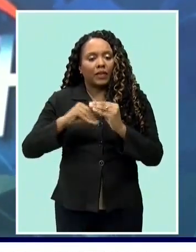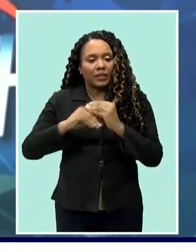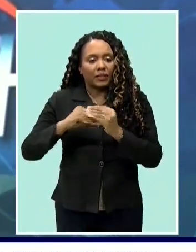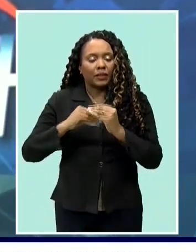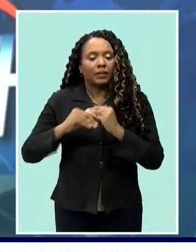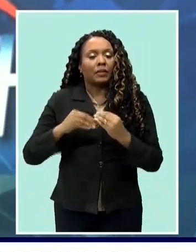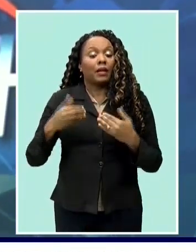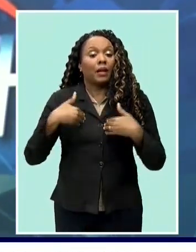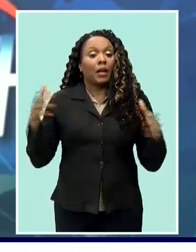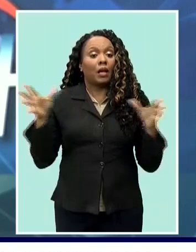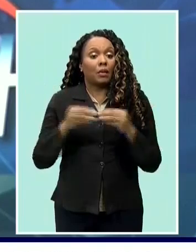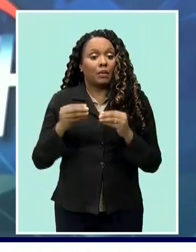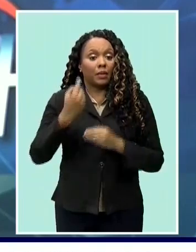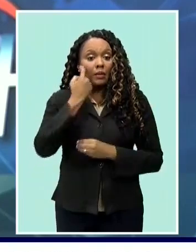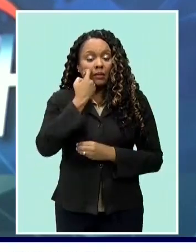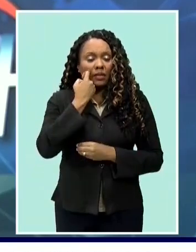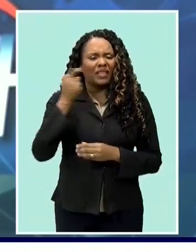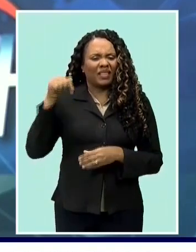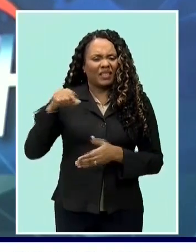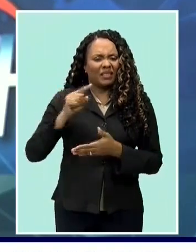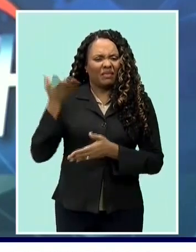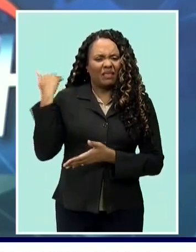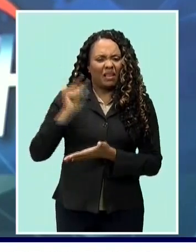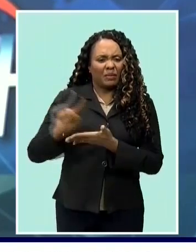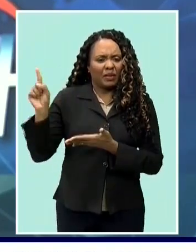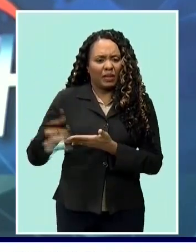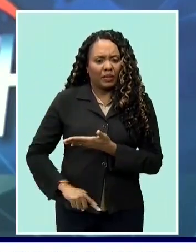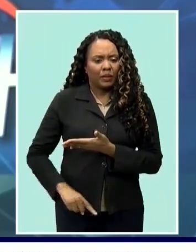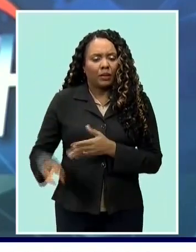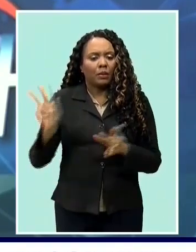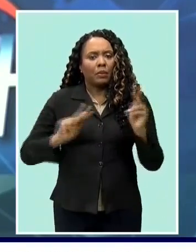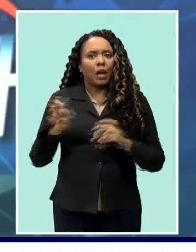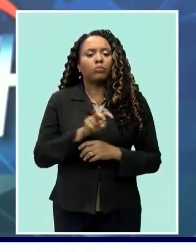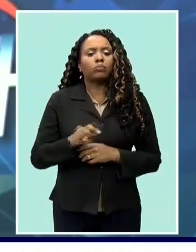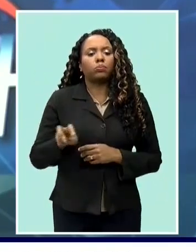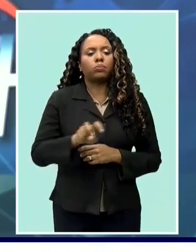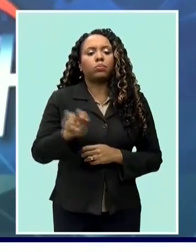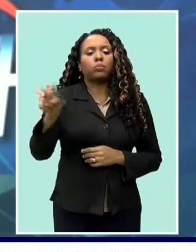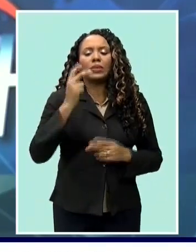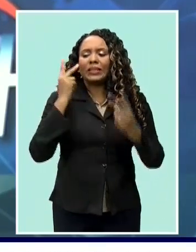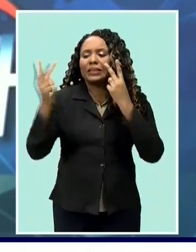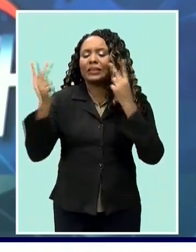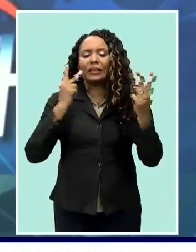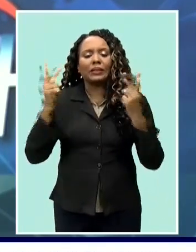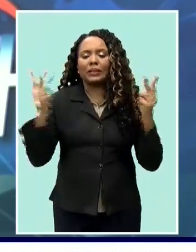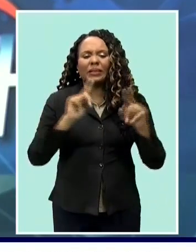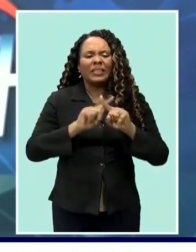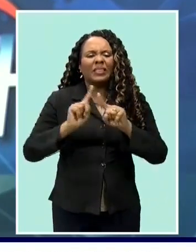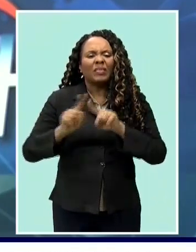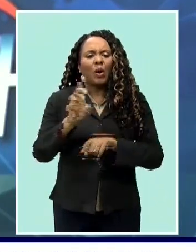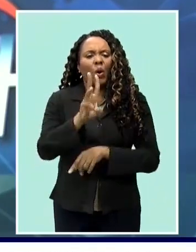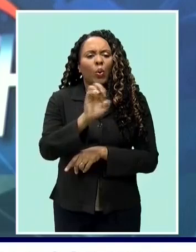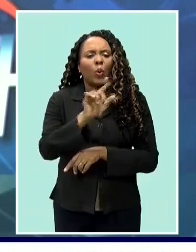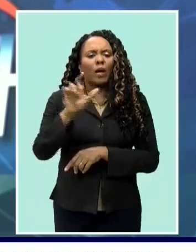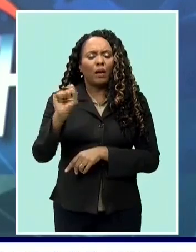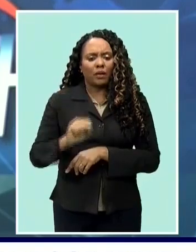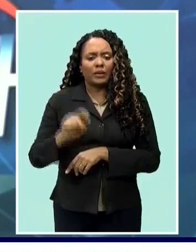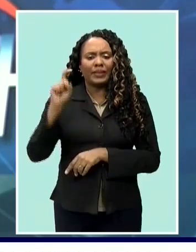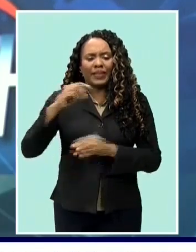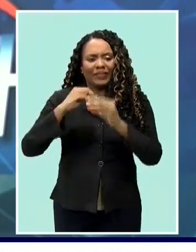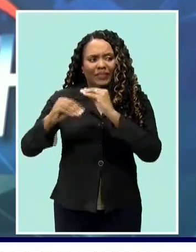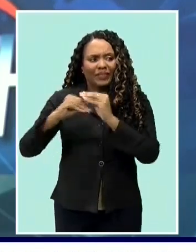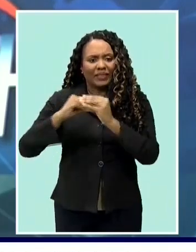Branch meeting in Wharton over the weekend. Mr. Griffith says officials have been touring the estates weekly to determine which wells are in need of